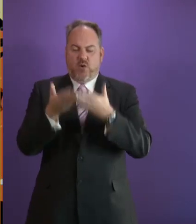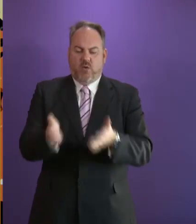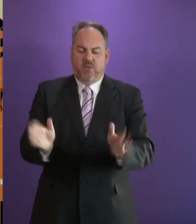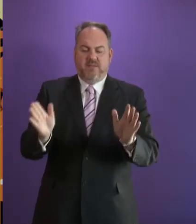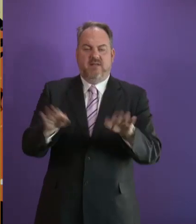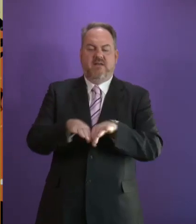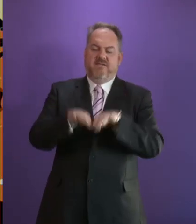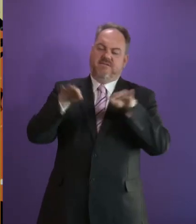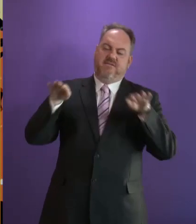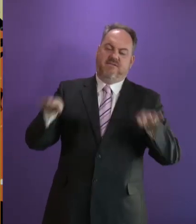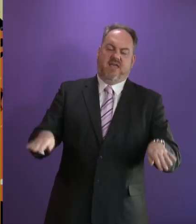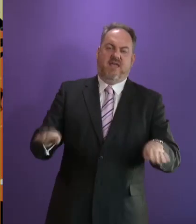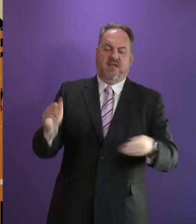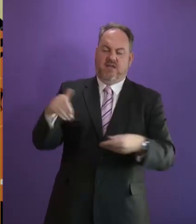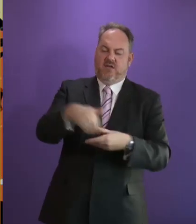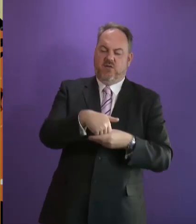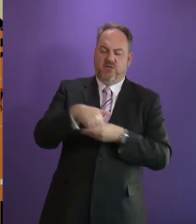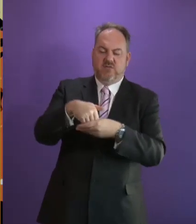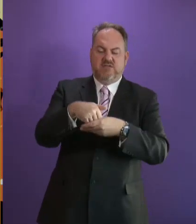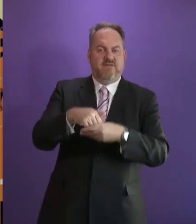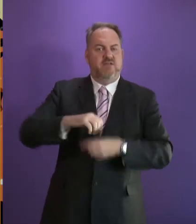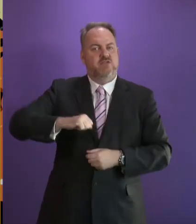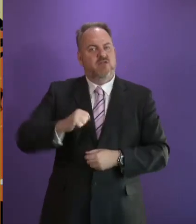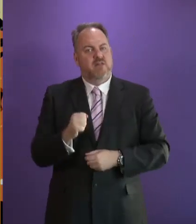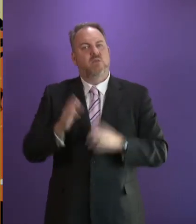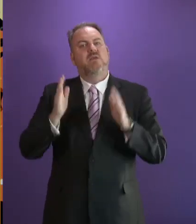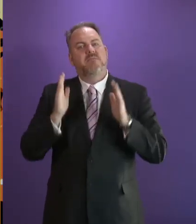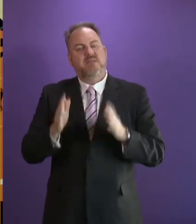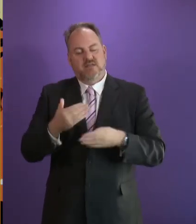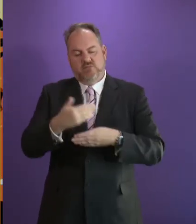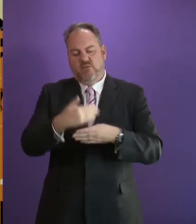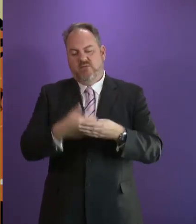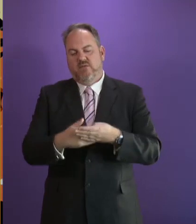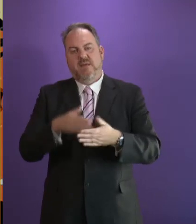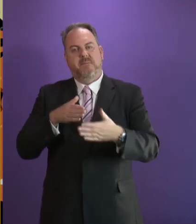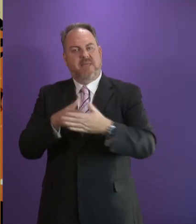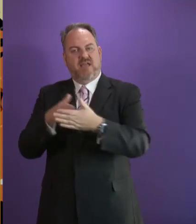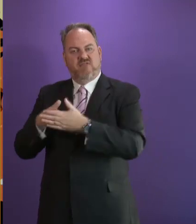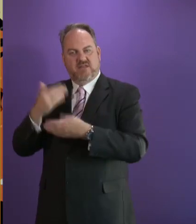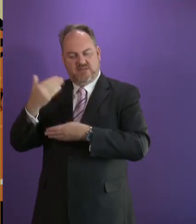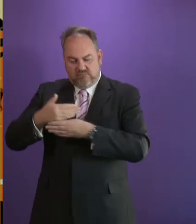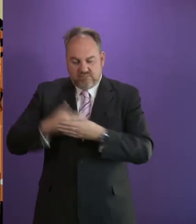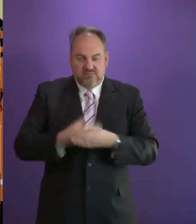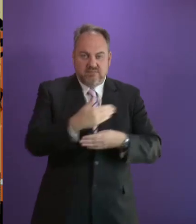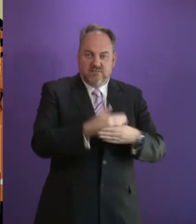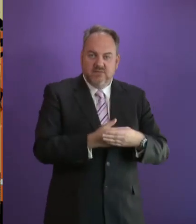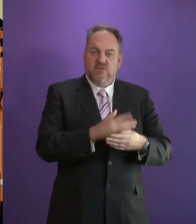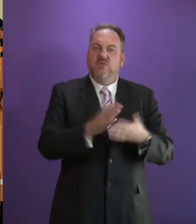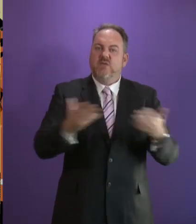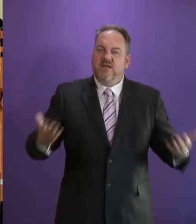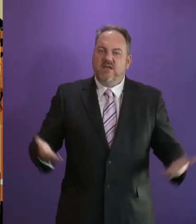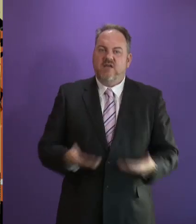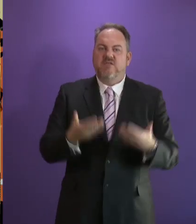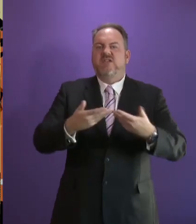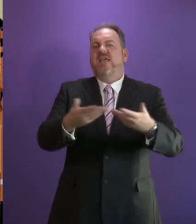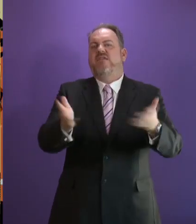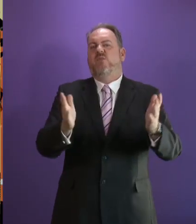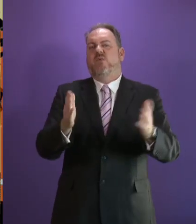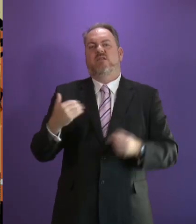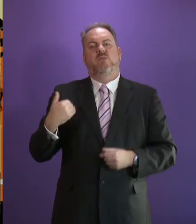Scotland, to tackle every and all barrier in the way for the women who are furthest away to access to politics, power